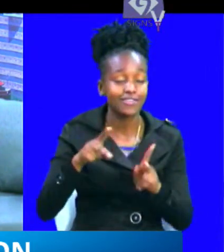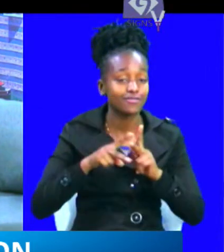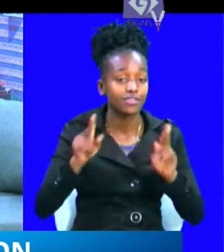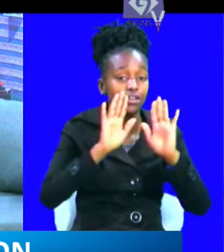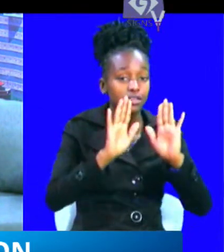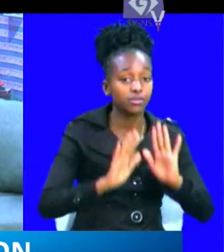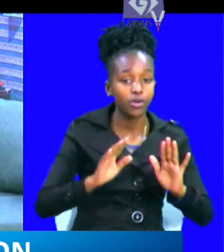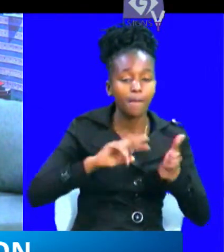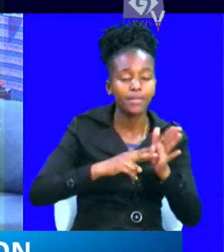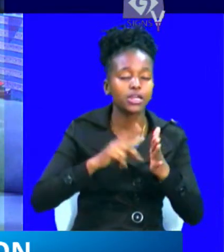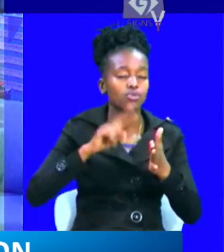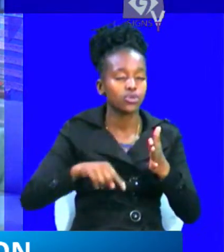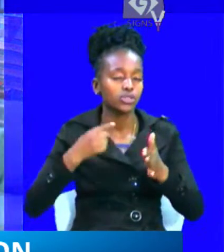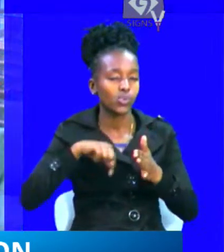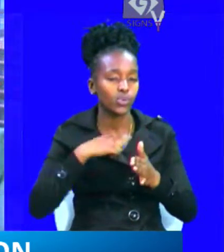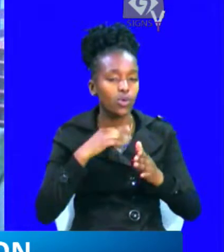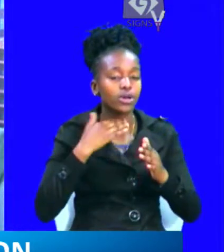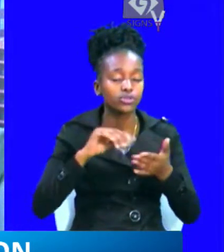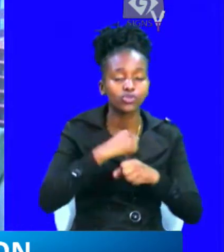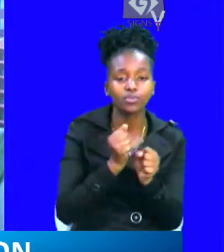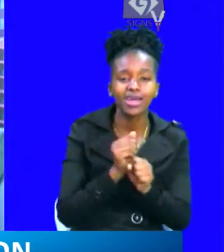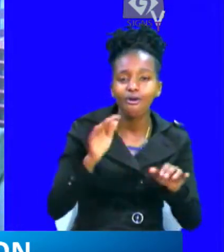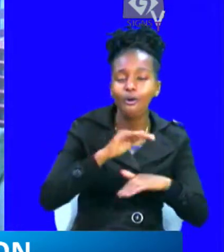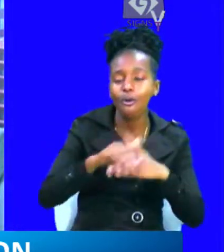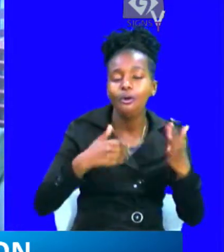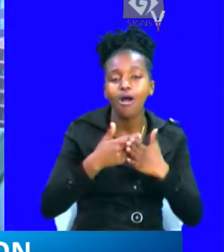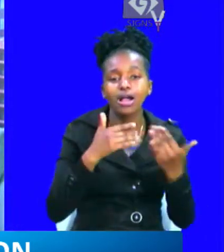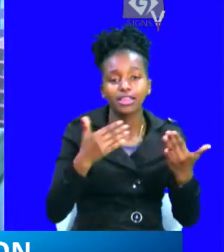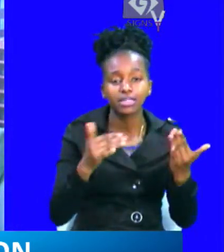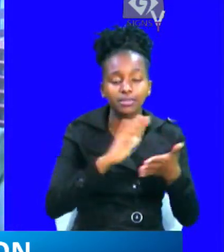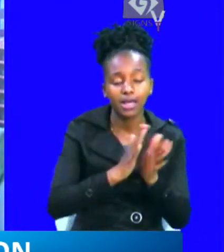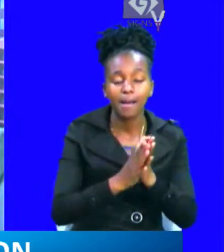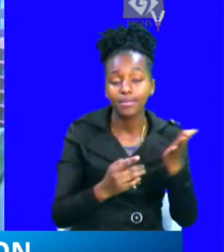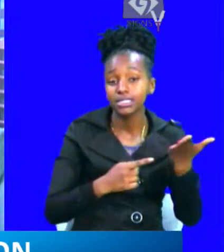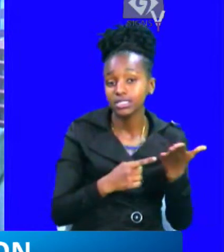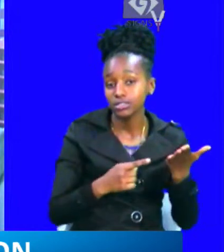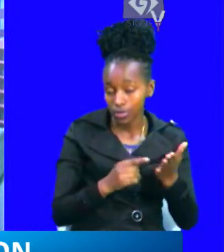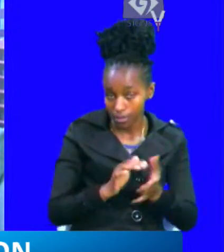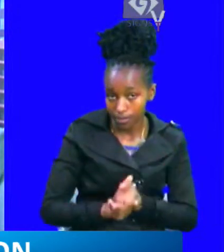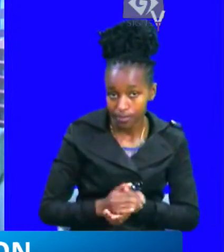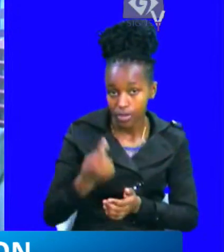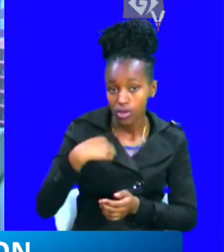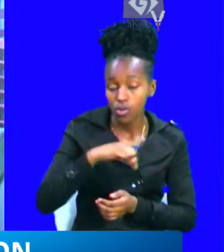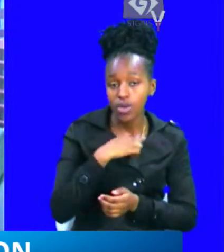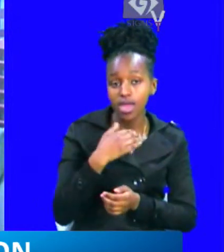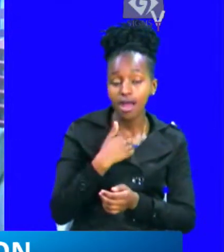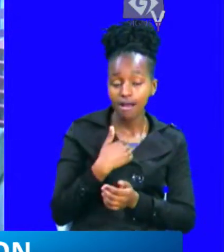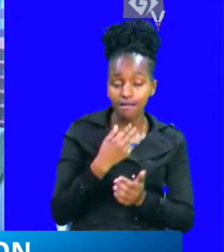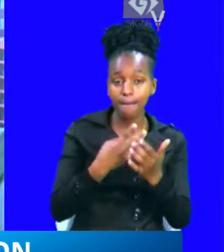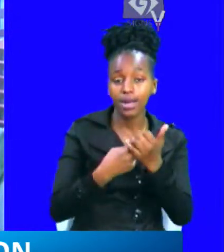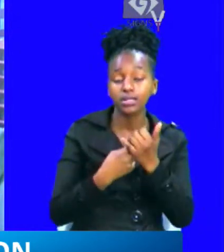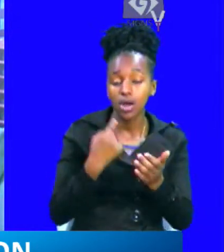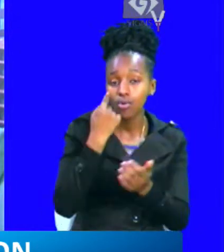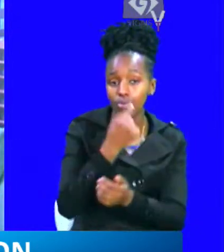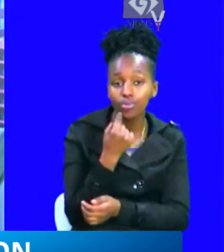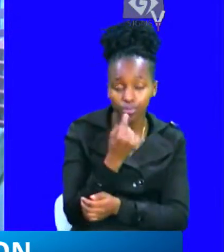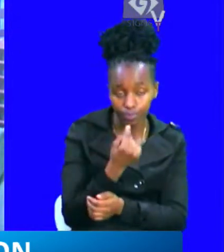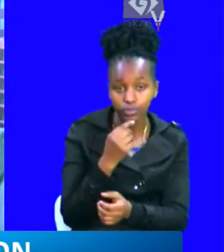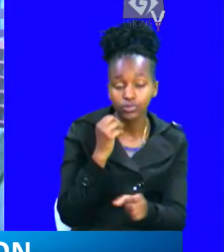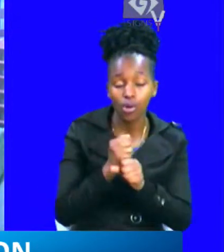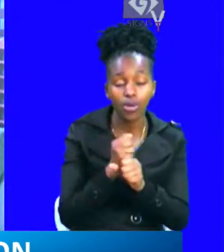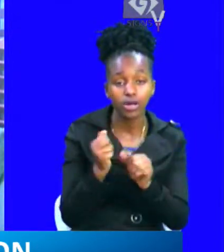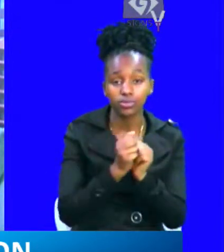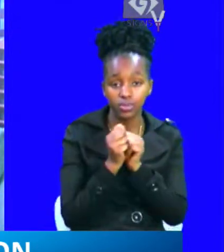also digitize all our pillars. So we have a partner who we are going to do that